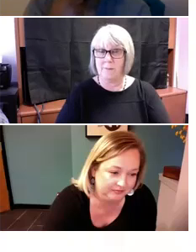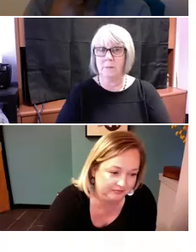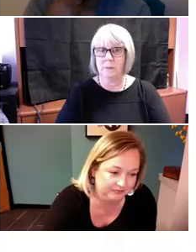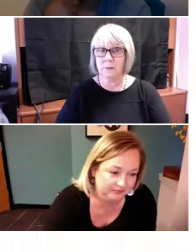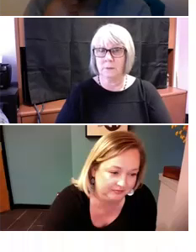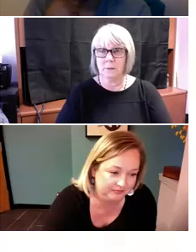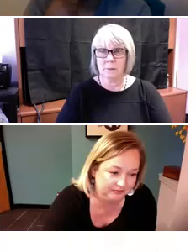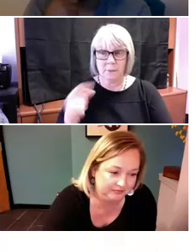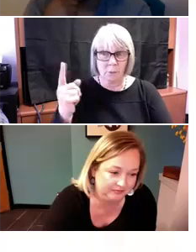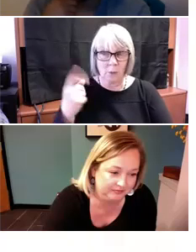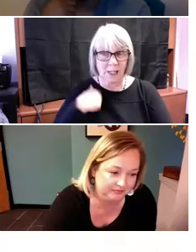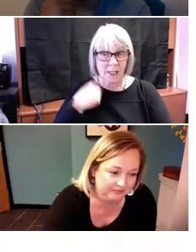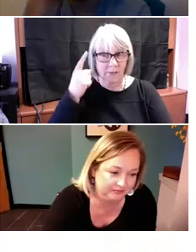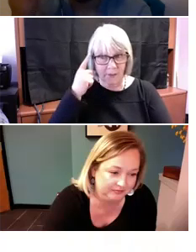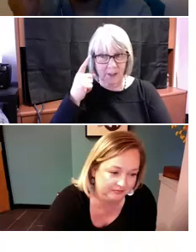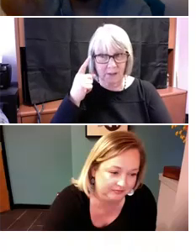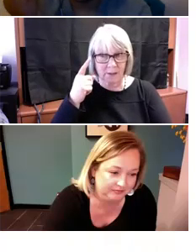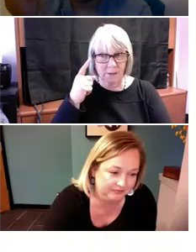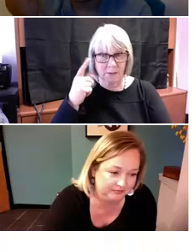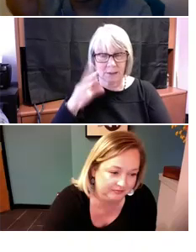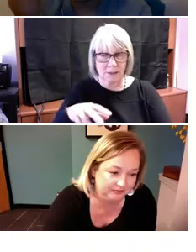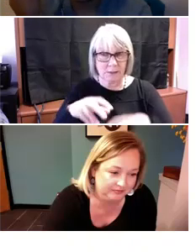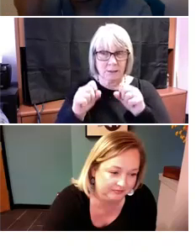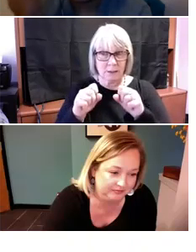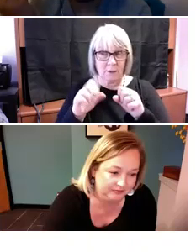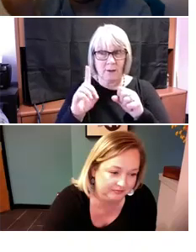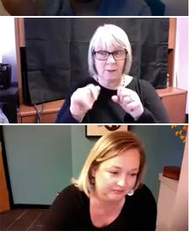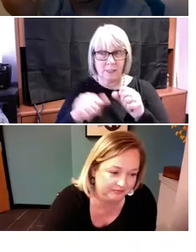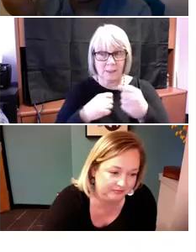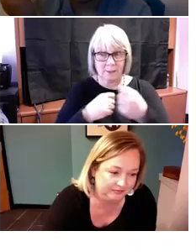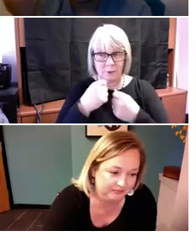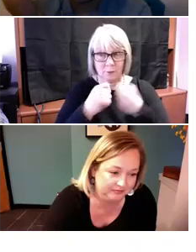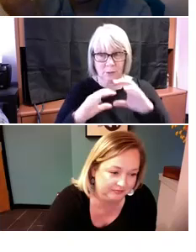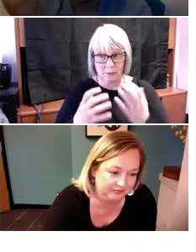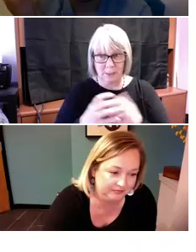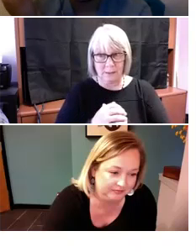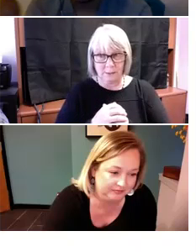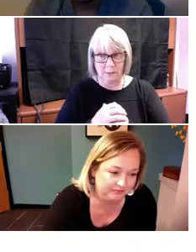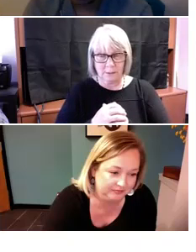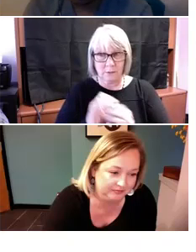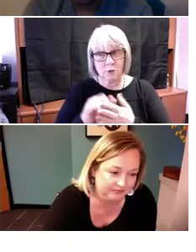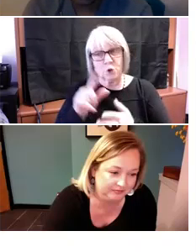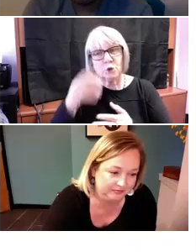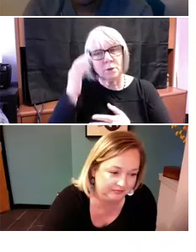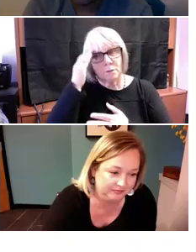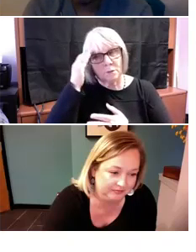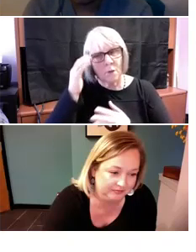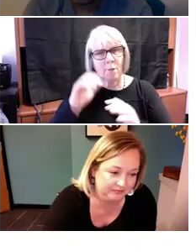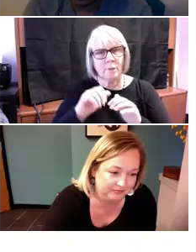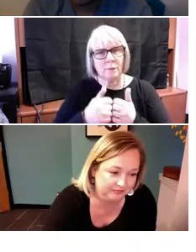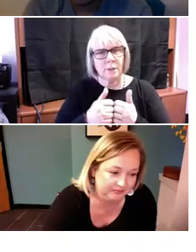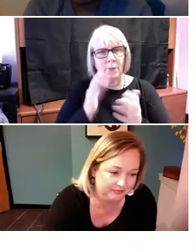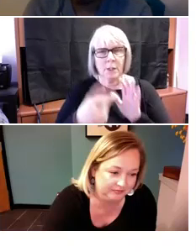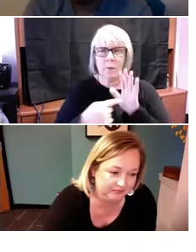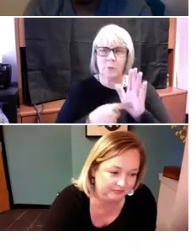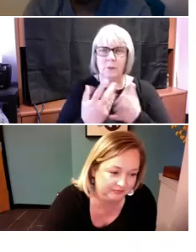Everyone, I think, has taken data structures classes and programming classes. So you should know, how would I represent